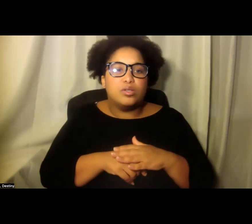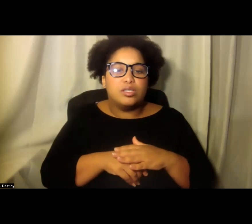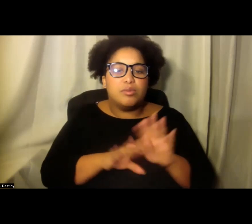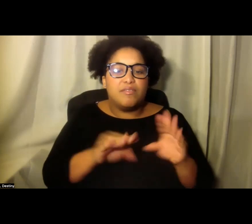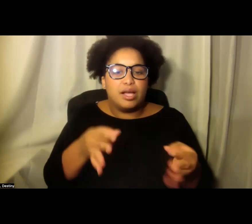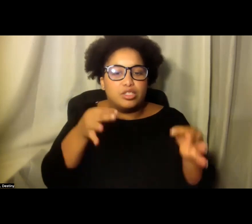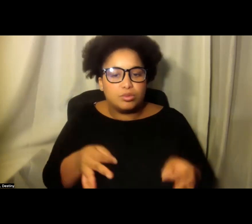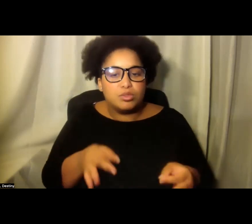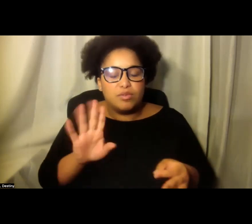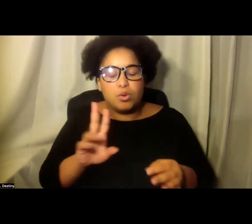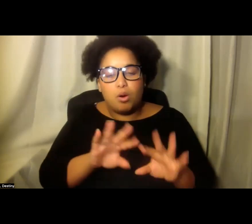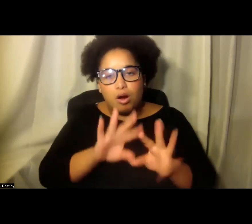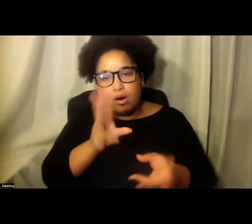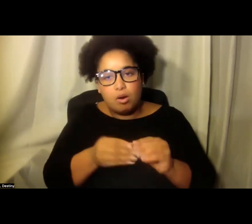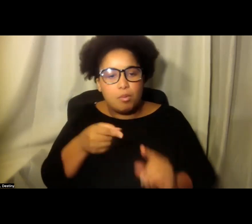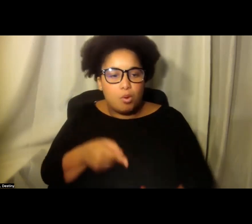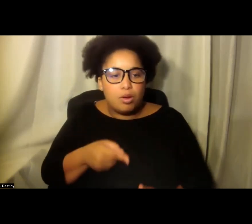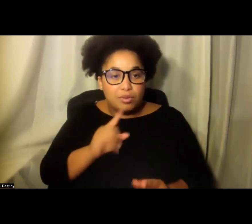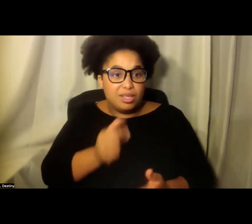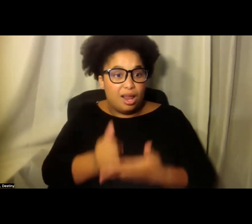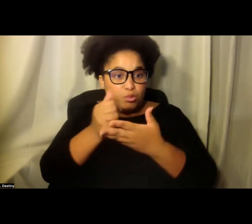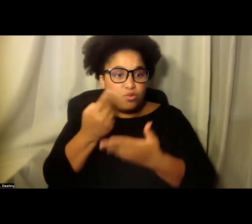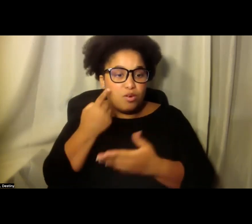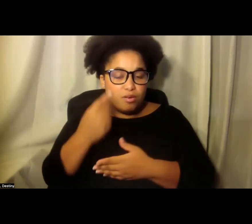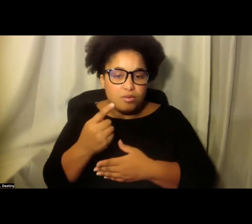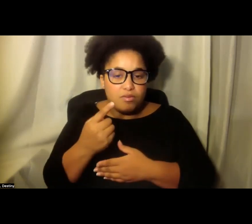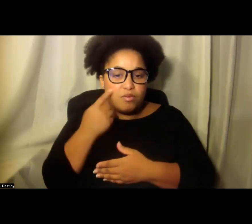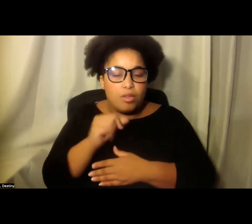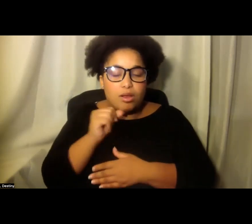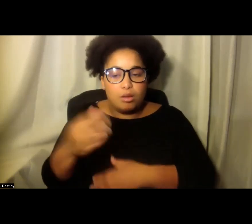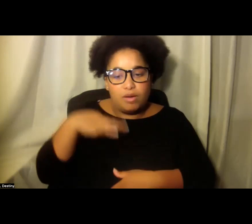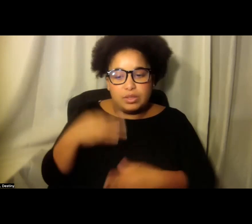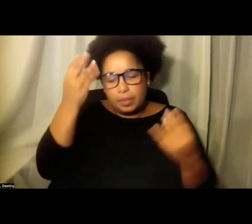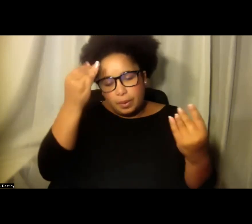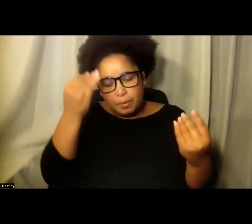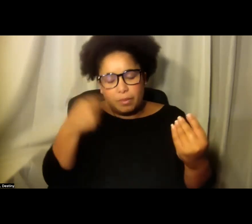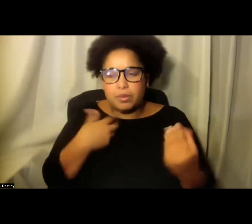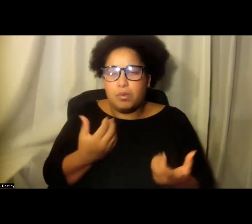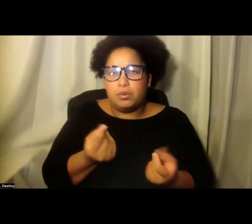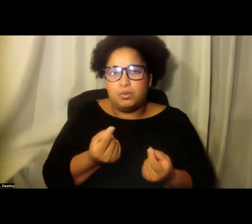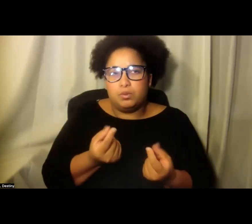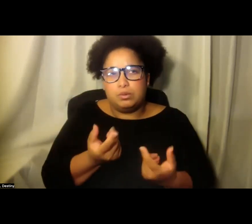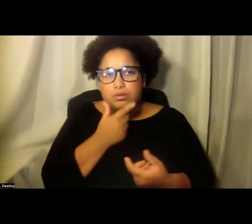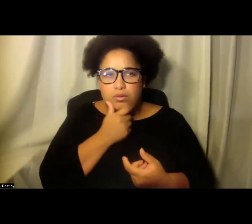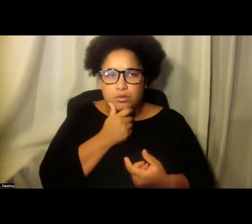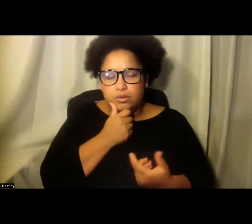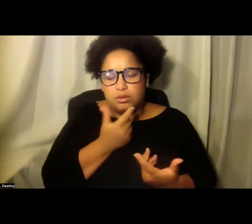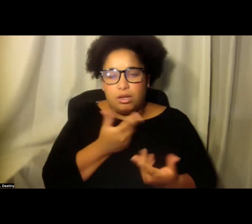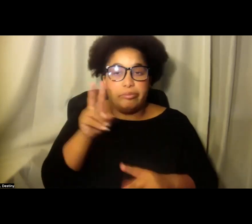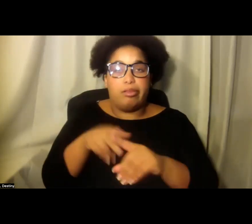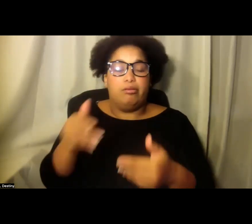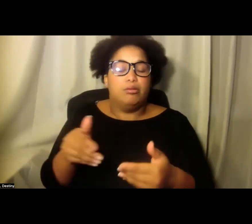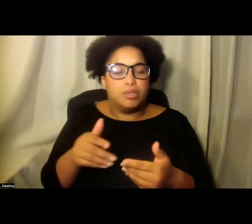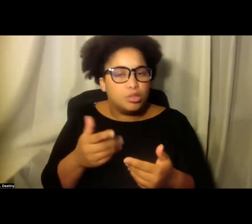description of what the overview is. But I think that's also helpful for nonprofits to really put some thought into what they want to do, other than just generally, I want to apply. It's